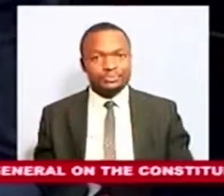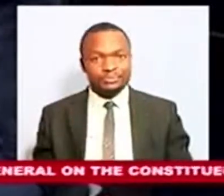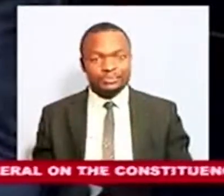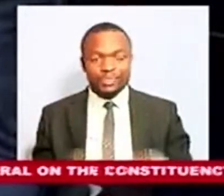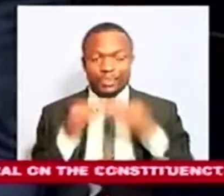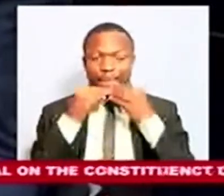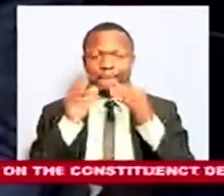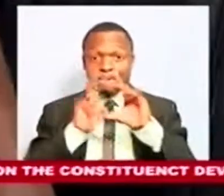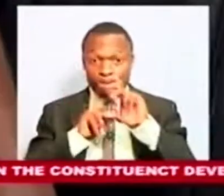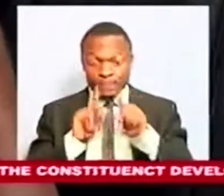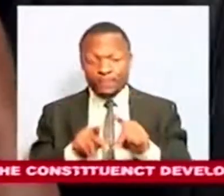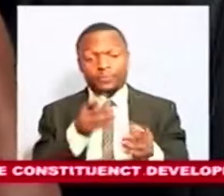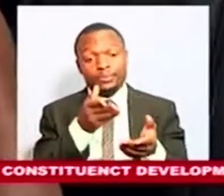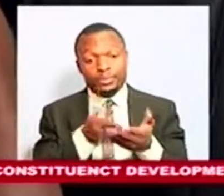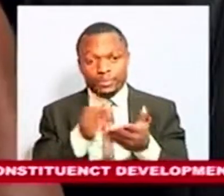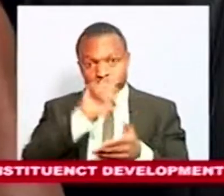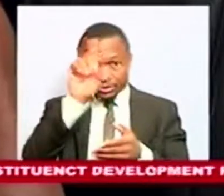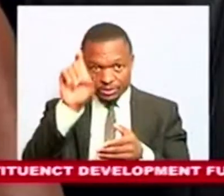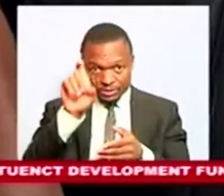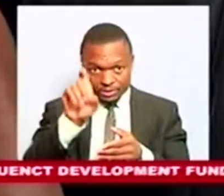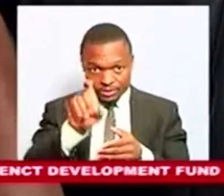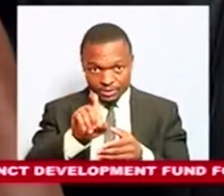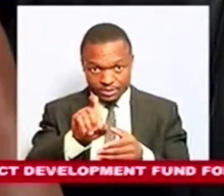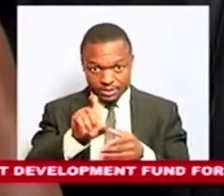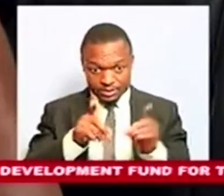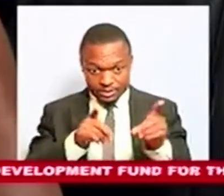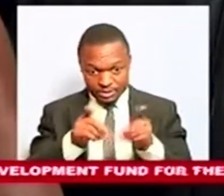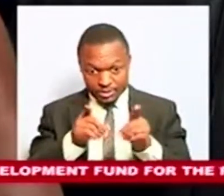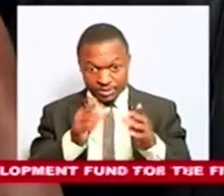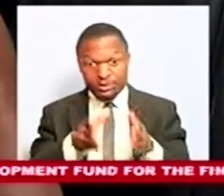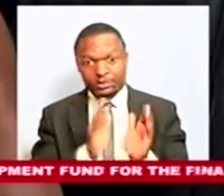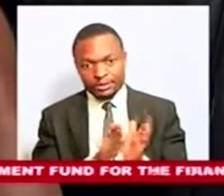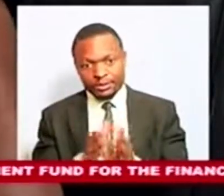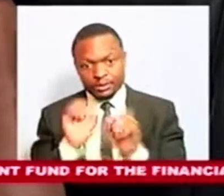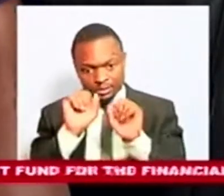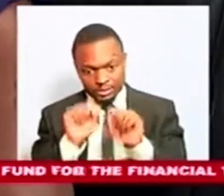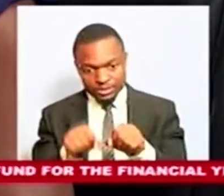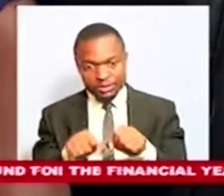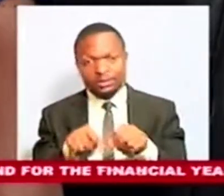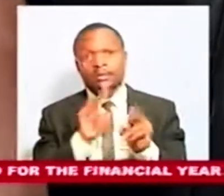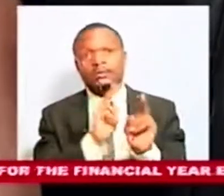Thank you, Chair. On this question, I think Director Planning can answer.